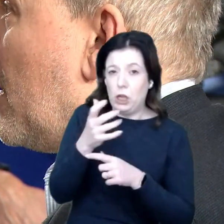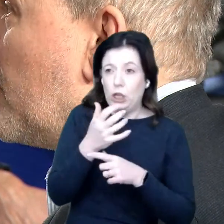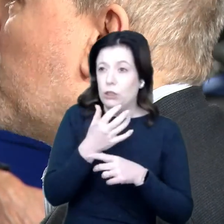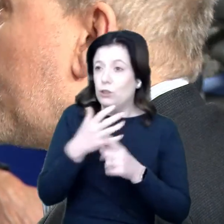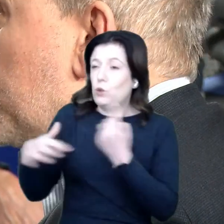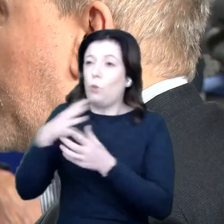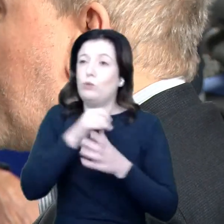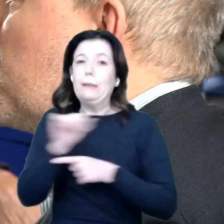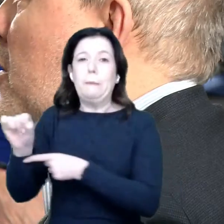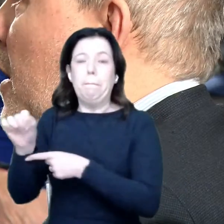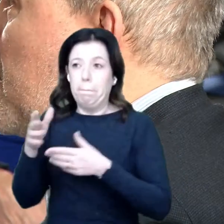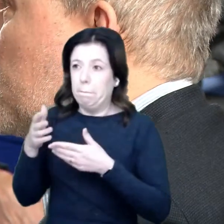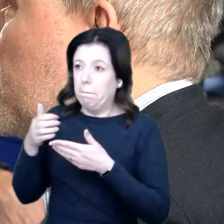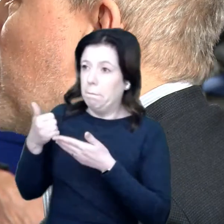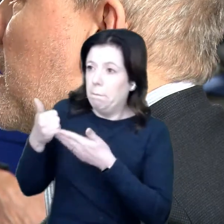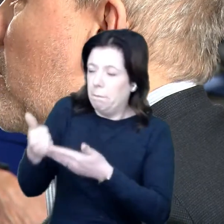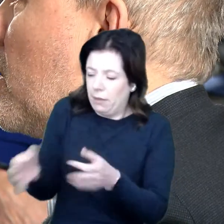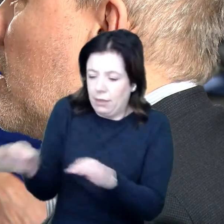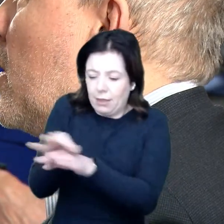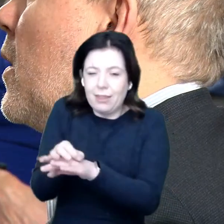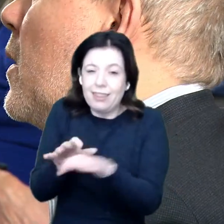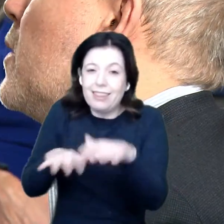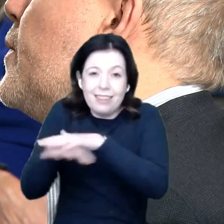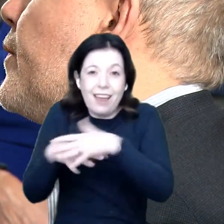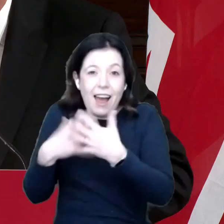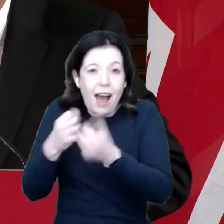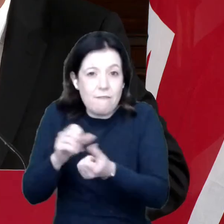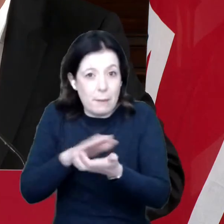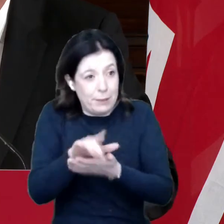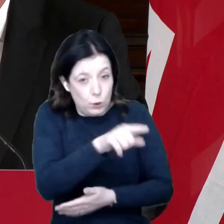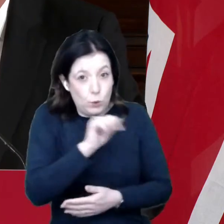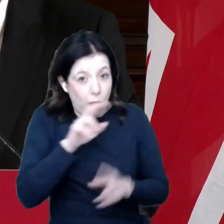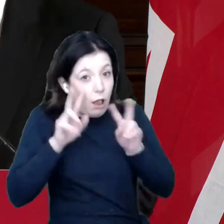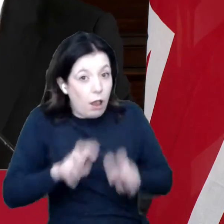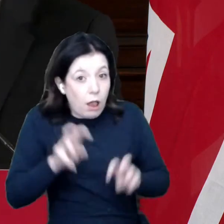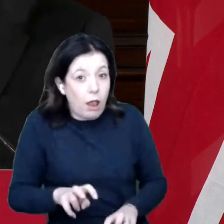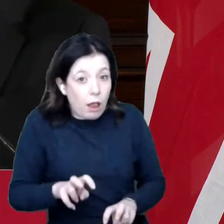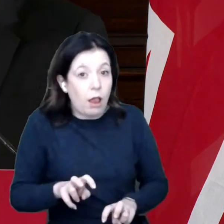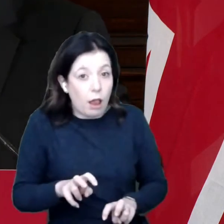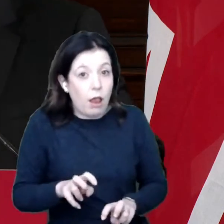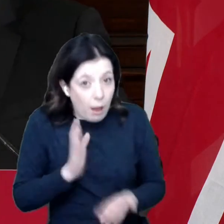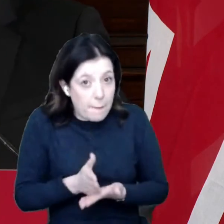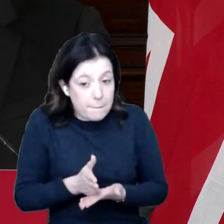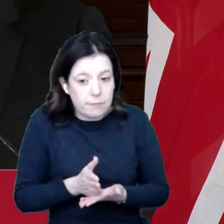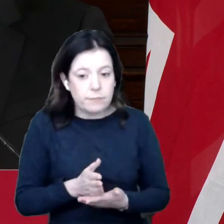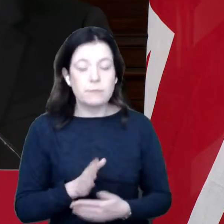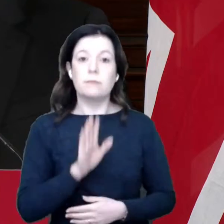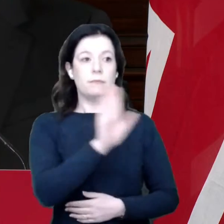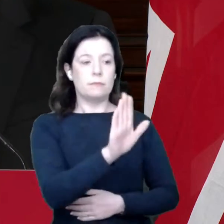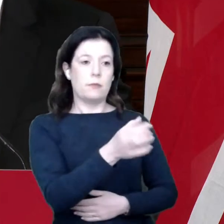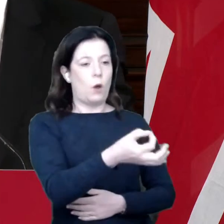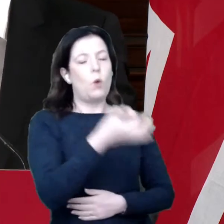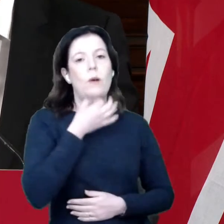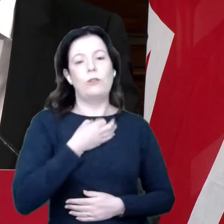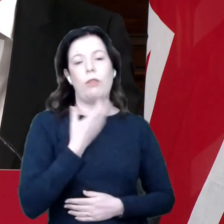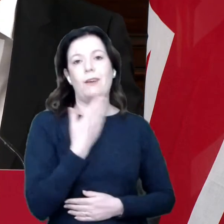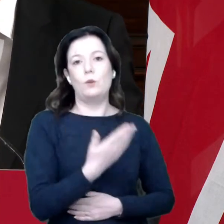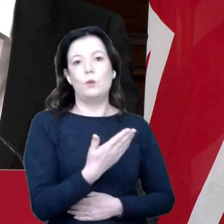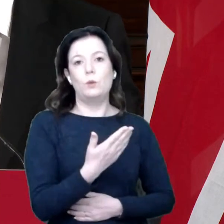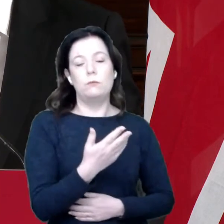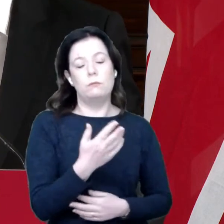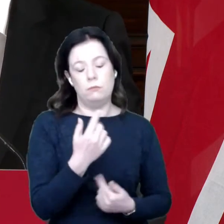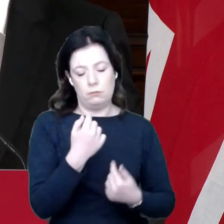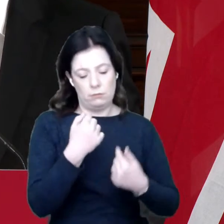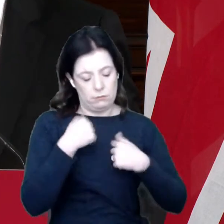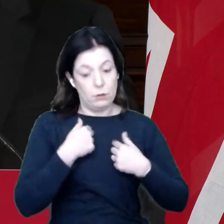anti-Semitism? Are you pledging action against these people? Lee, thank you very much for that question. I hope I've made it clear this morning and previously